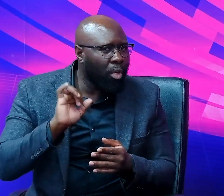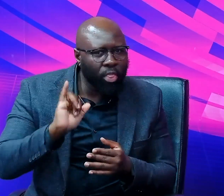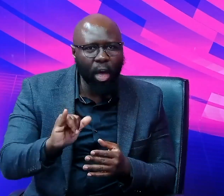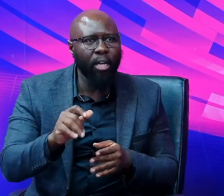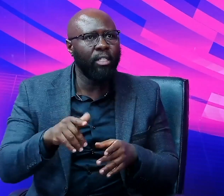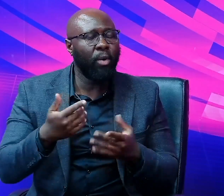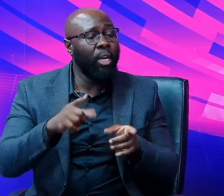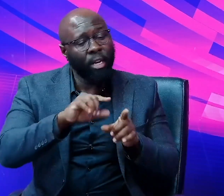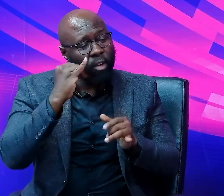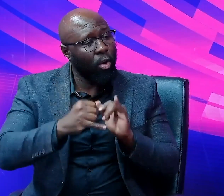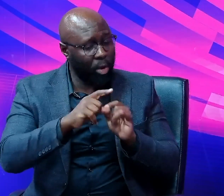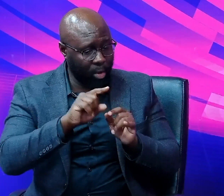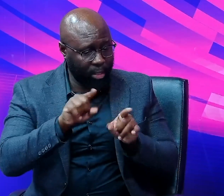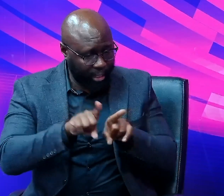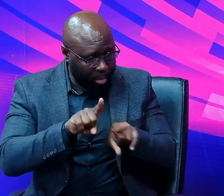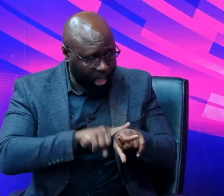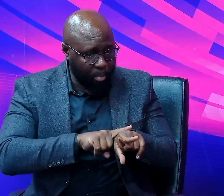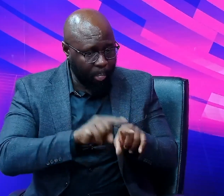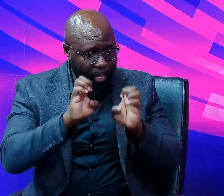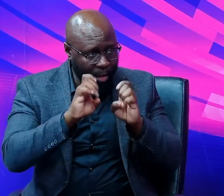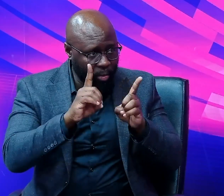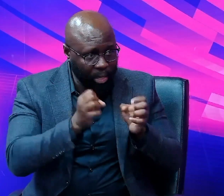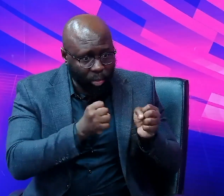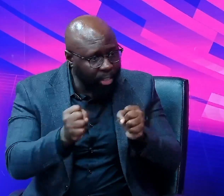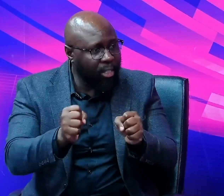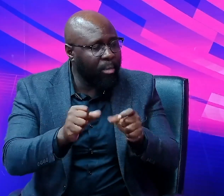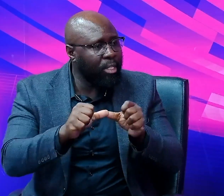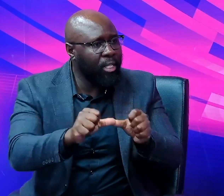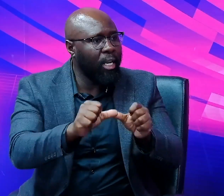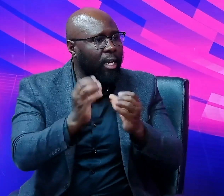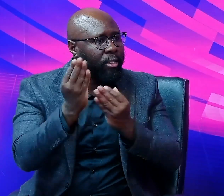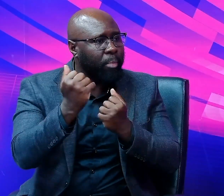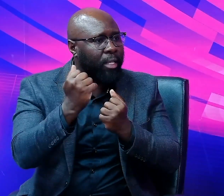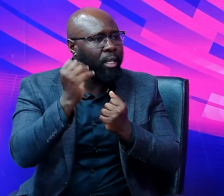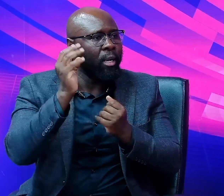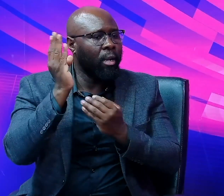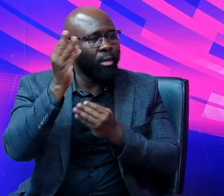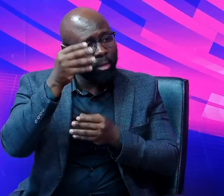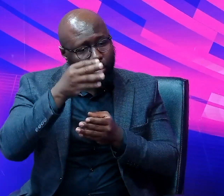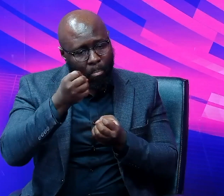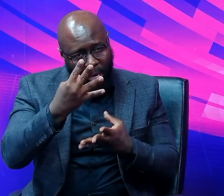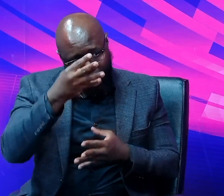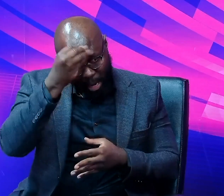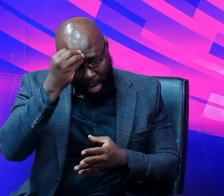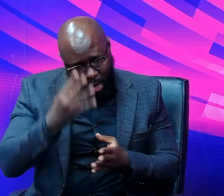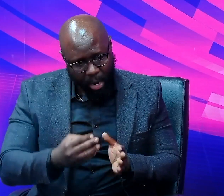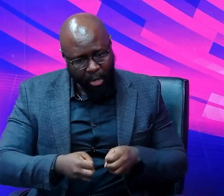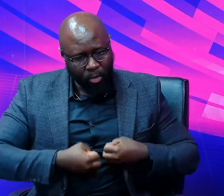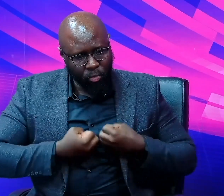write that? So that, in a way, finally, the education system still